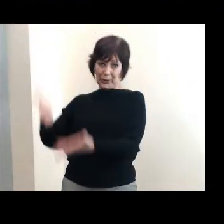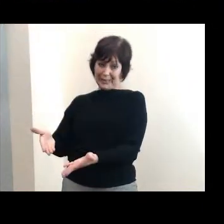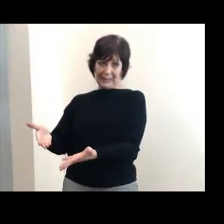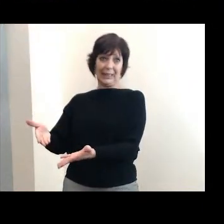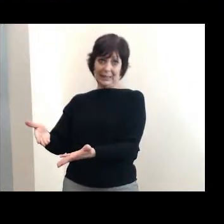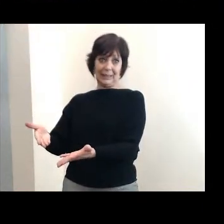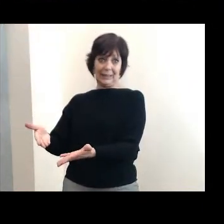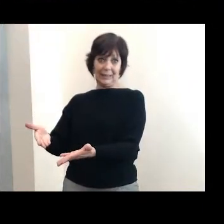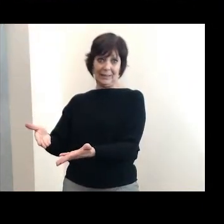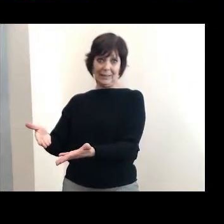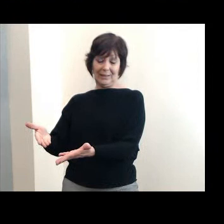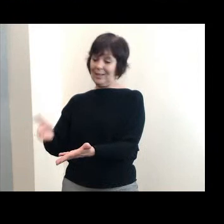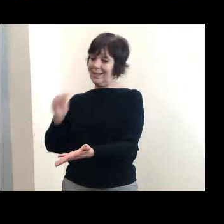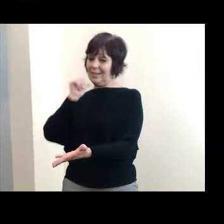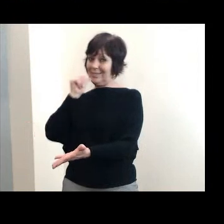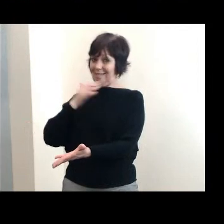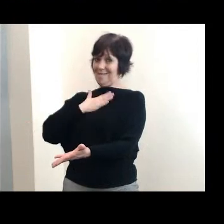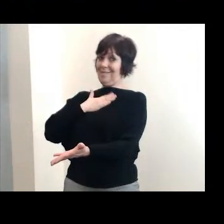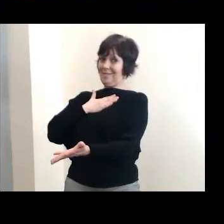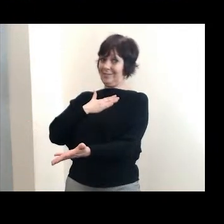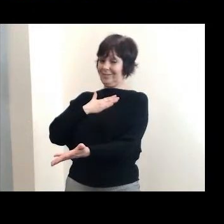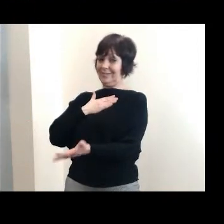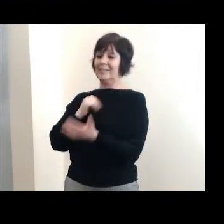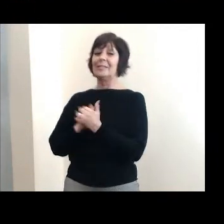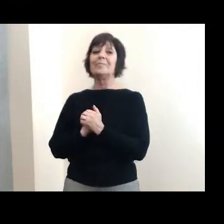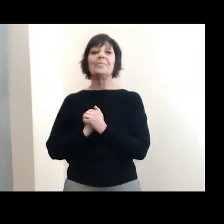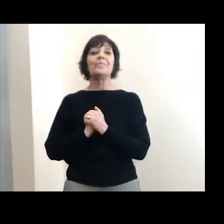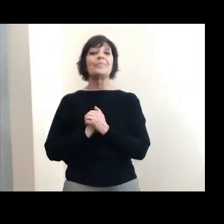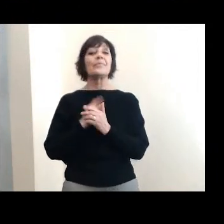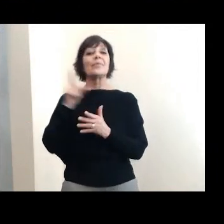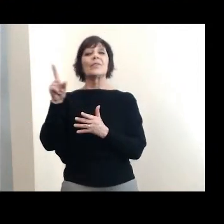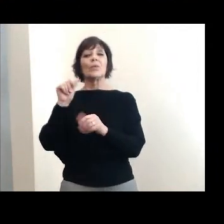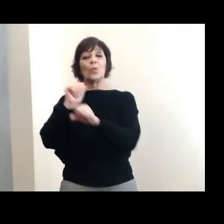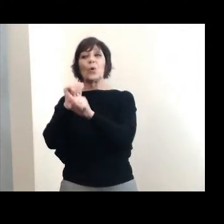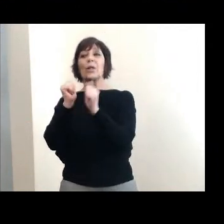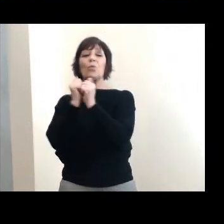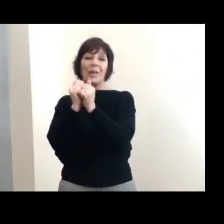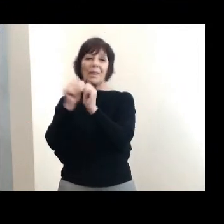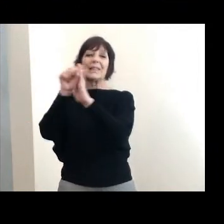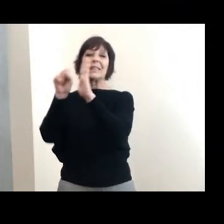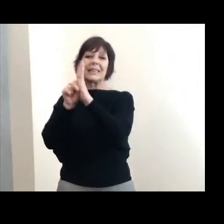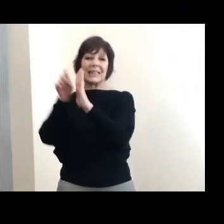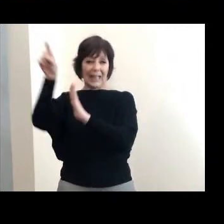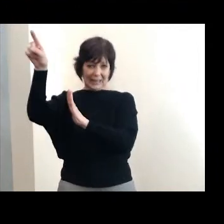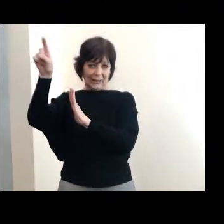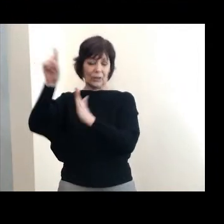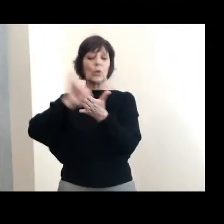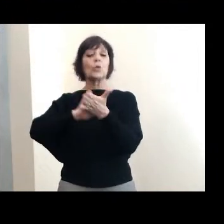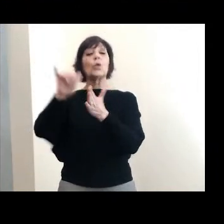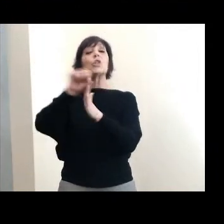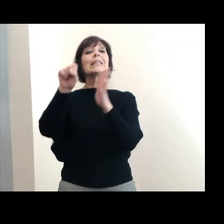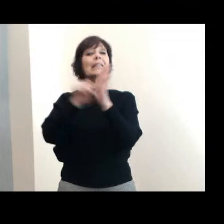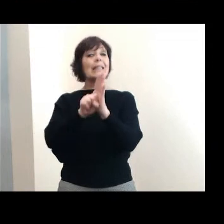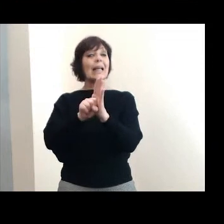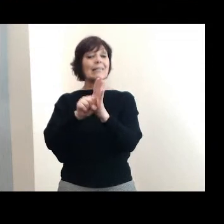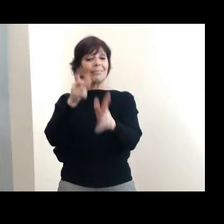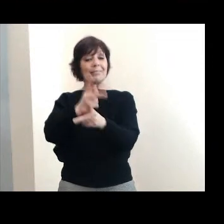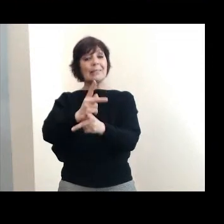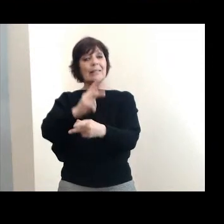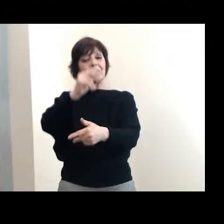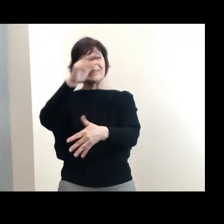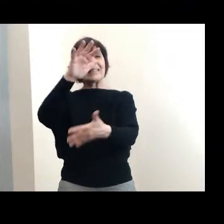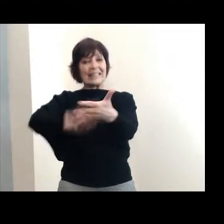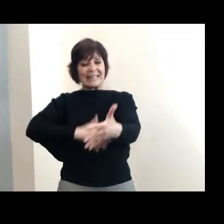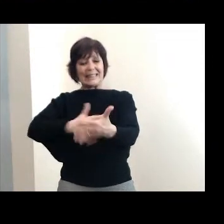through FEMA, the Federal Emergency Management Agency, working with New York State. So New York State will be scheduling the sites, but